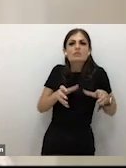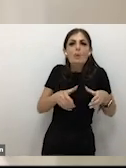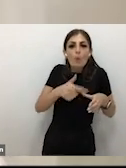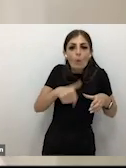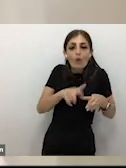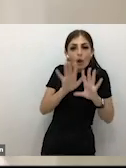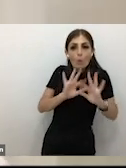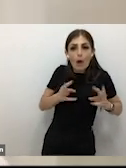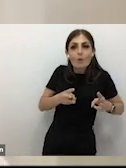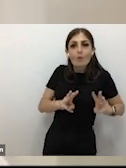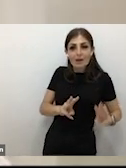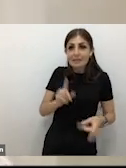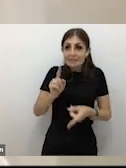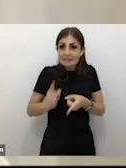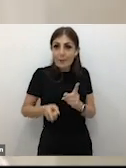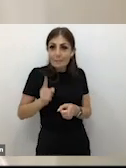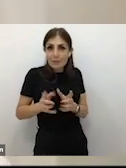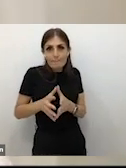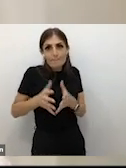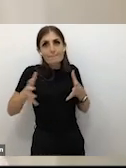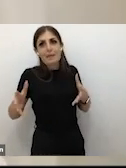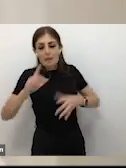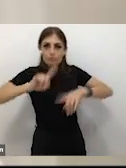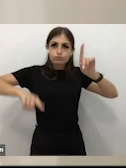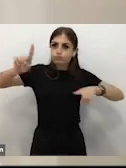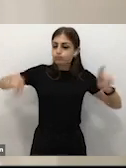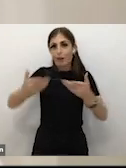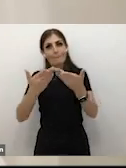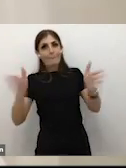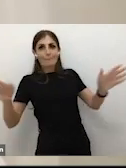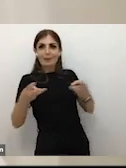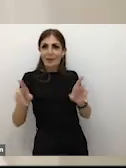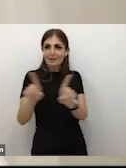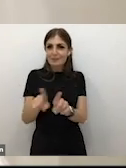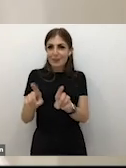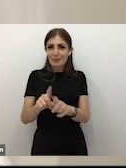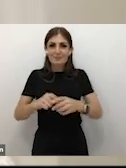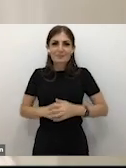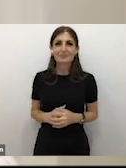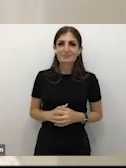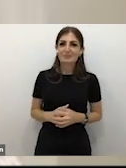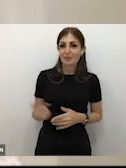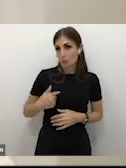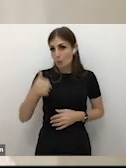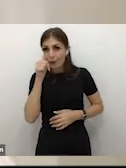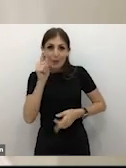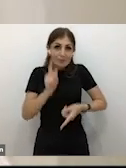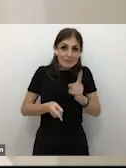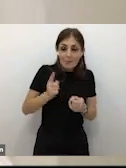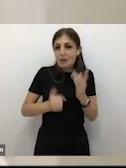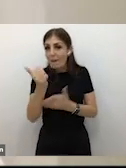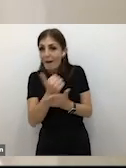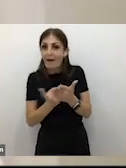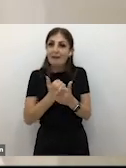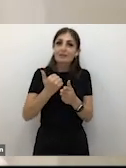quiet ways, and sometimes in big, dynamic, and public ways. We know that sometimes artists and